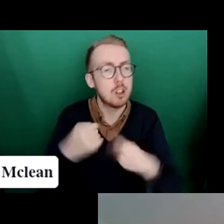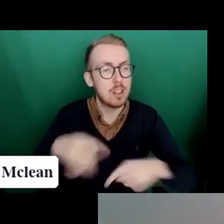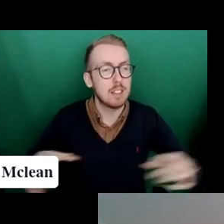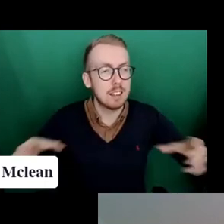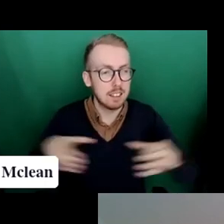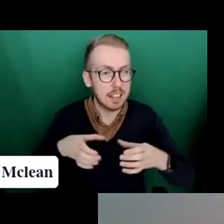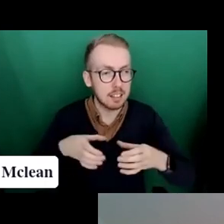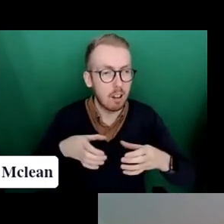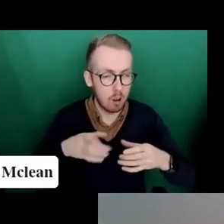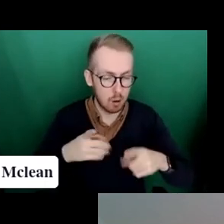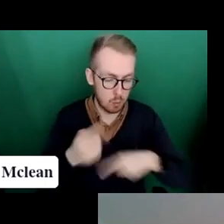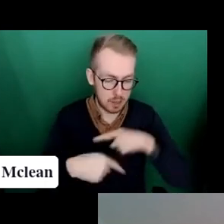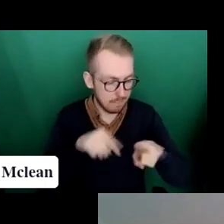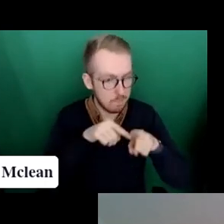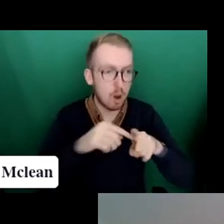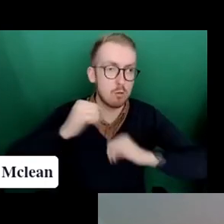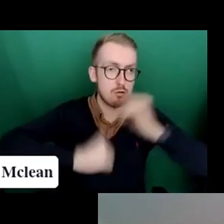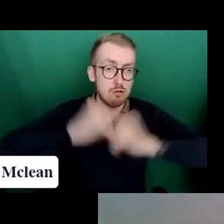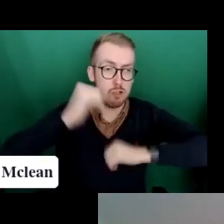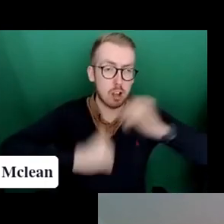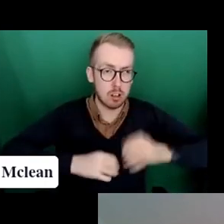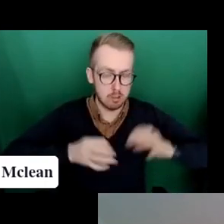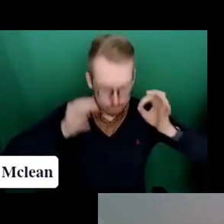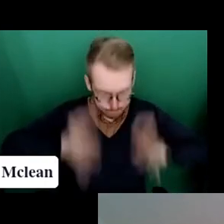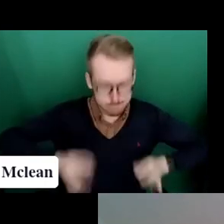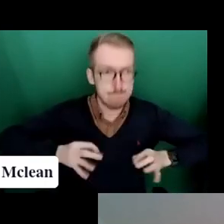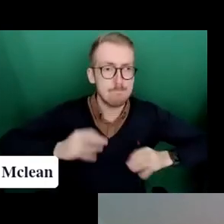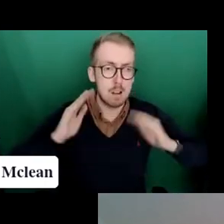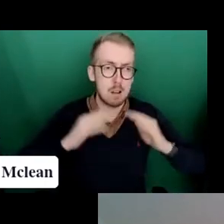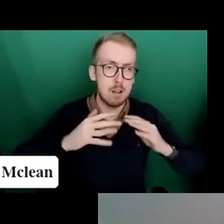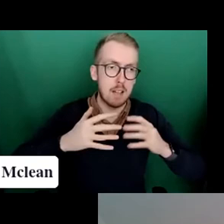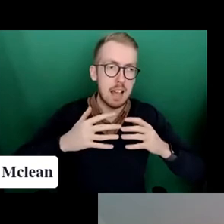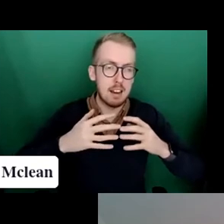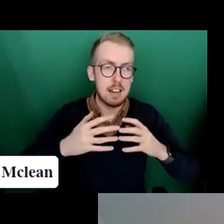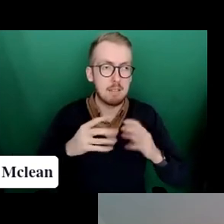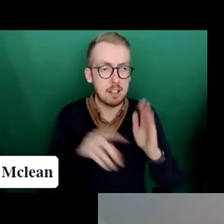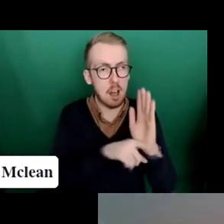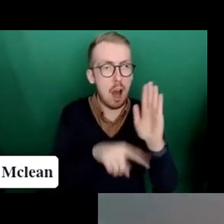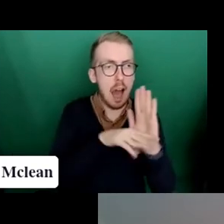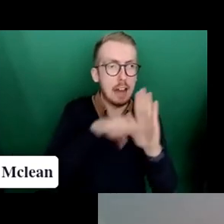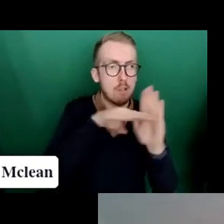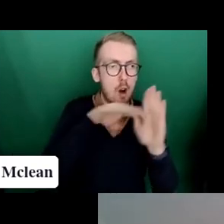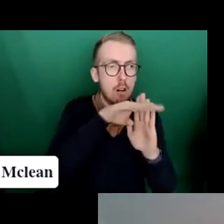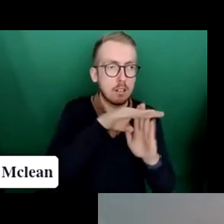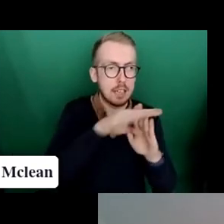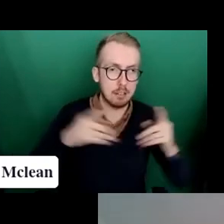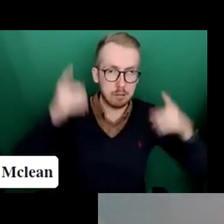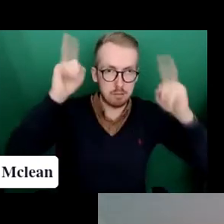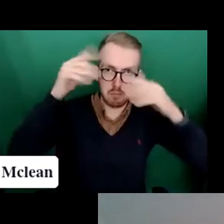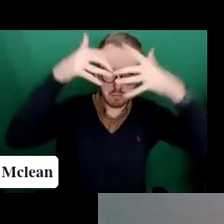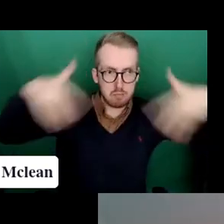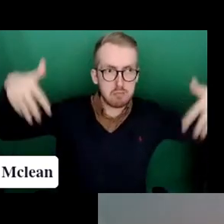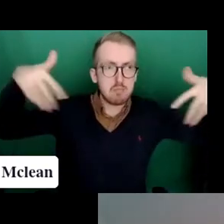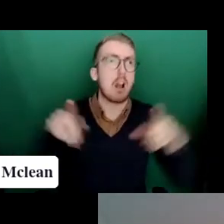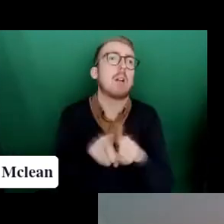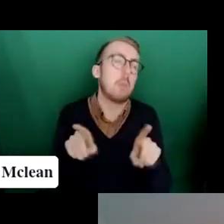think that we work with structures that are very obsolete, very hierarchical, and in a way are counteractive to